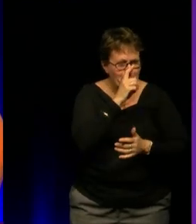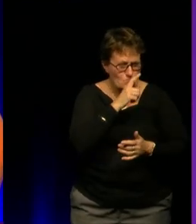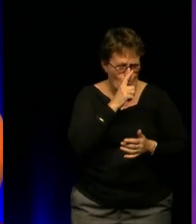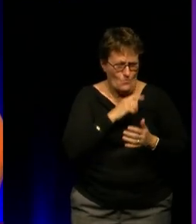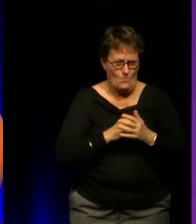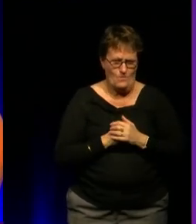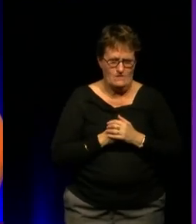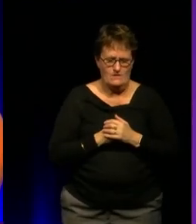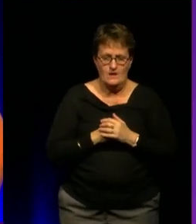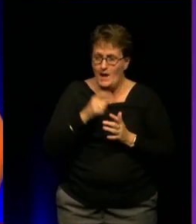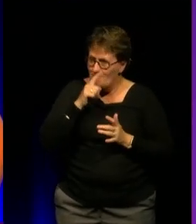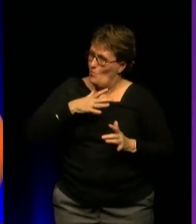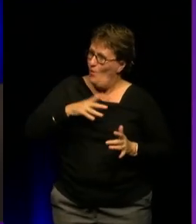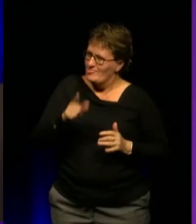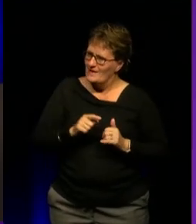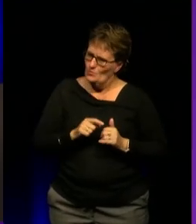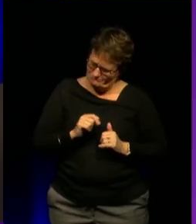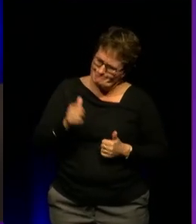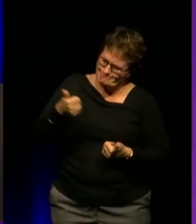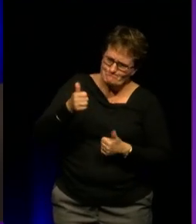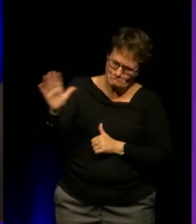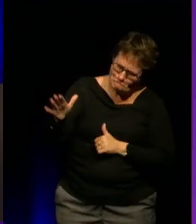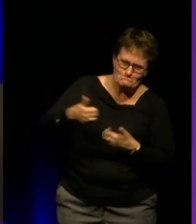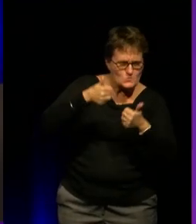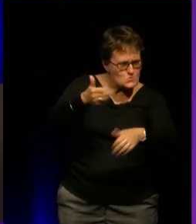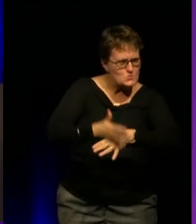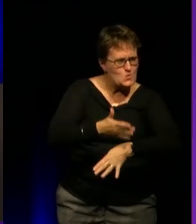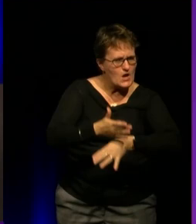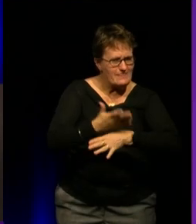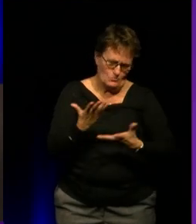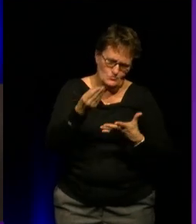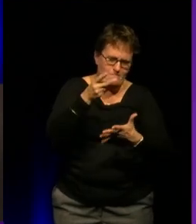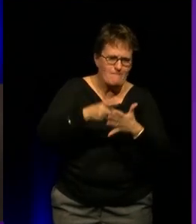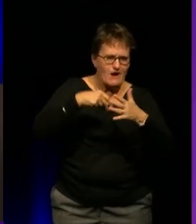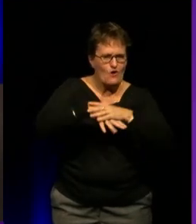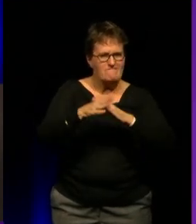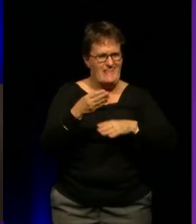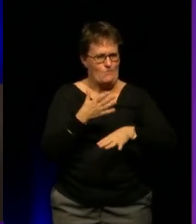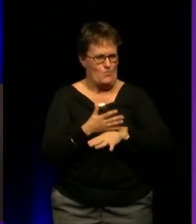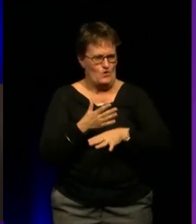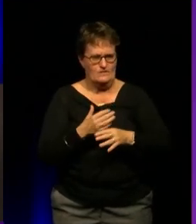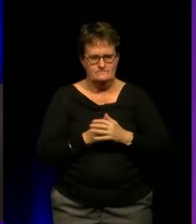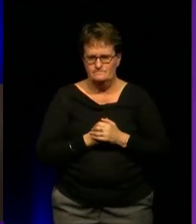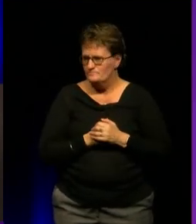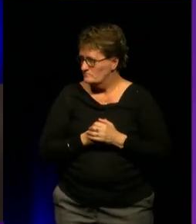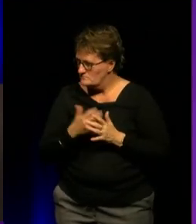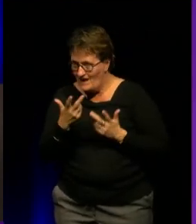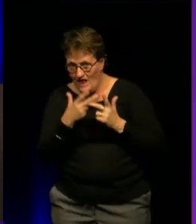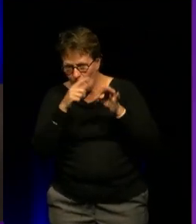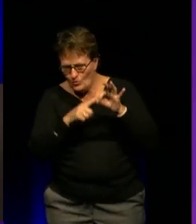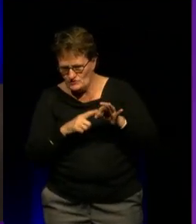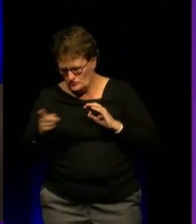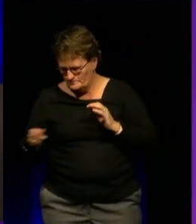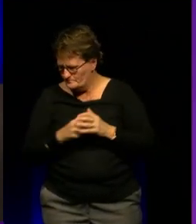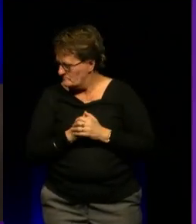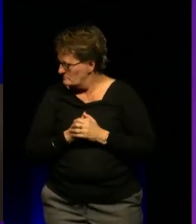and people want that, which they should, to be part of it, which, you know, we wouldn't be here without the team. Another good question's come through. Citizen